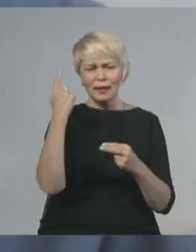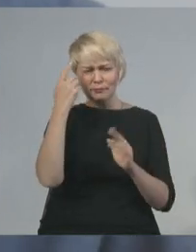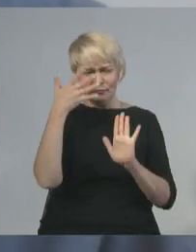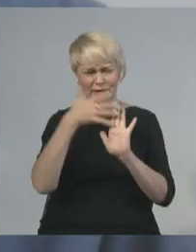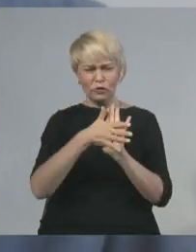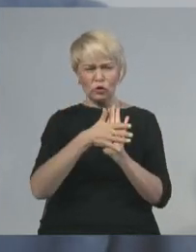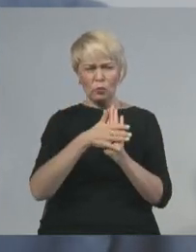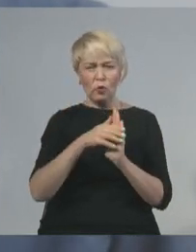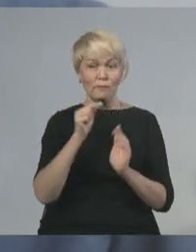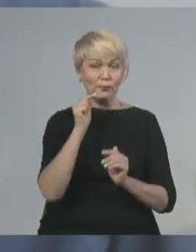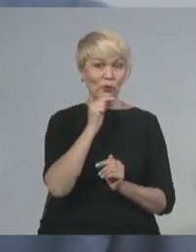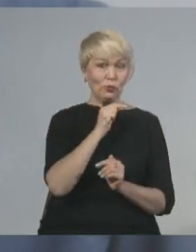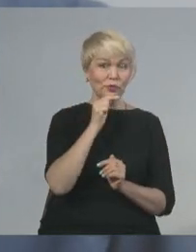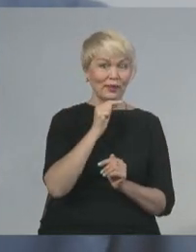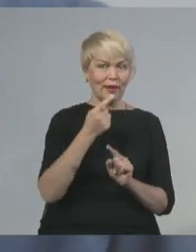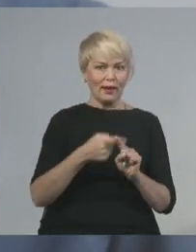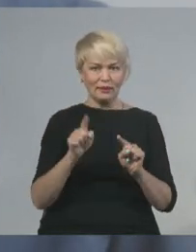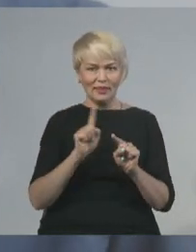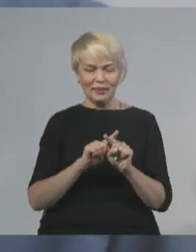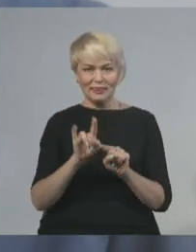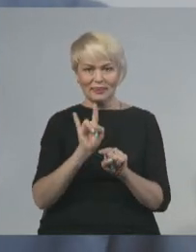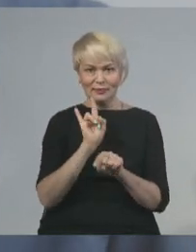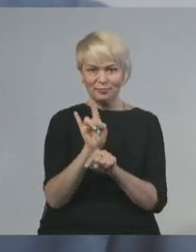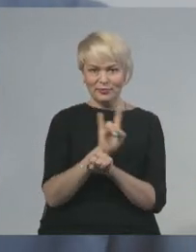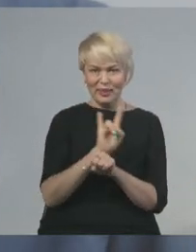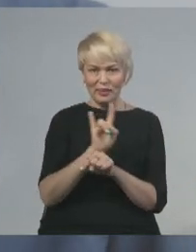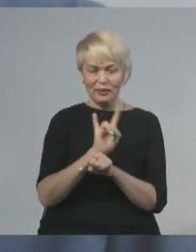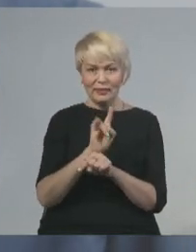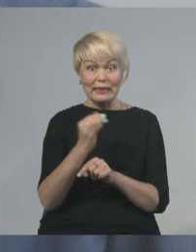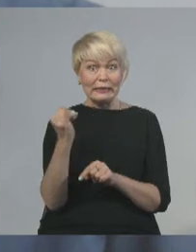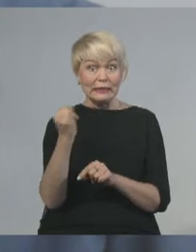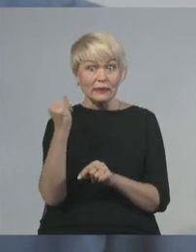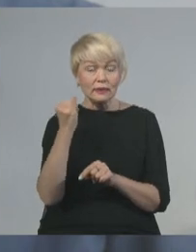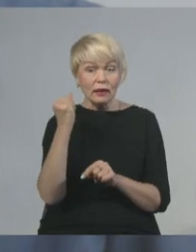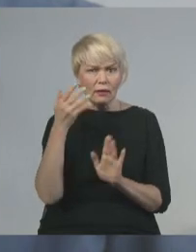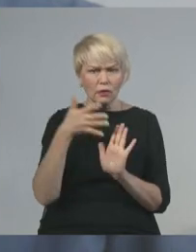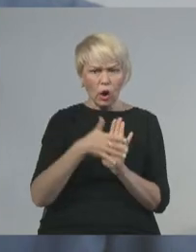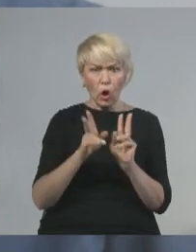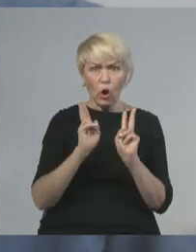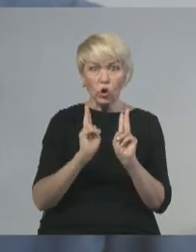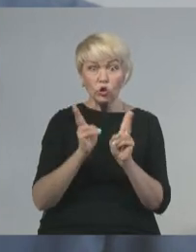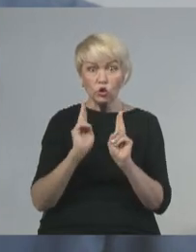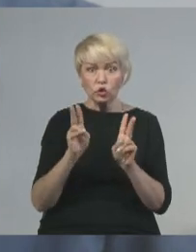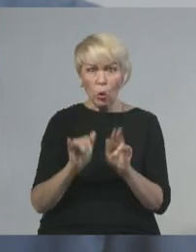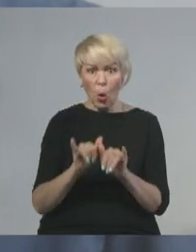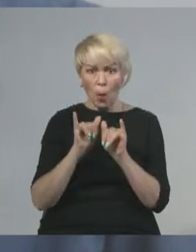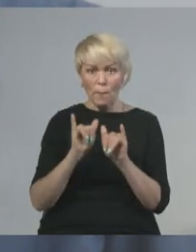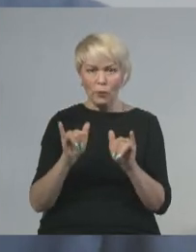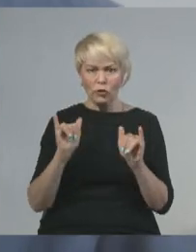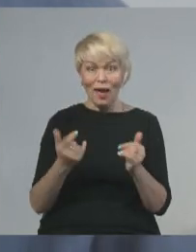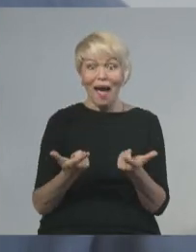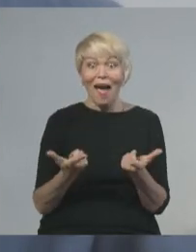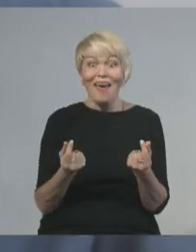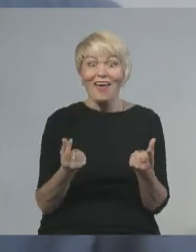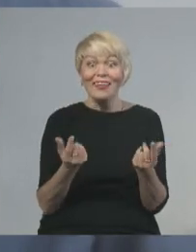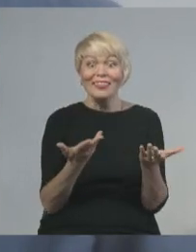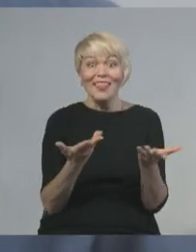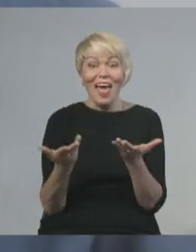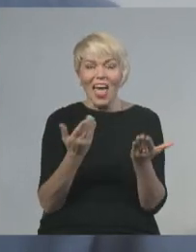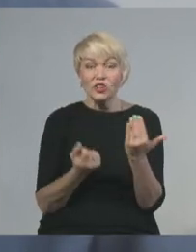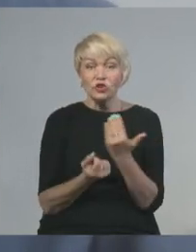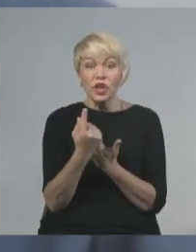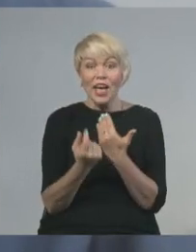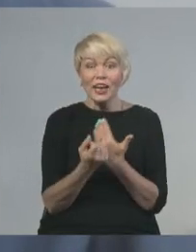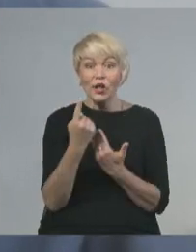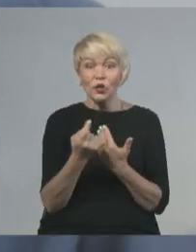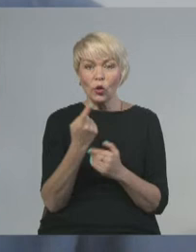interrupt but it's interesting to understand who is spreading it what are the actors behind what are the channels behind behind for example in ukraine we